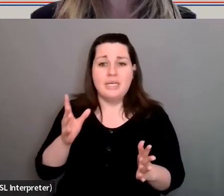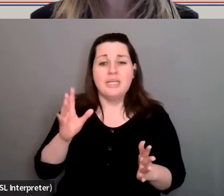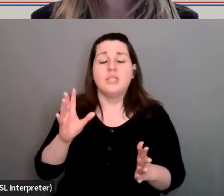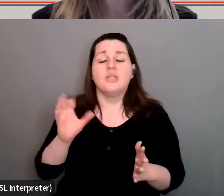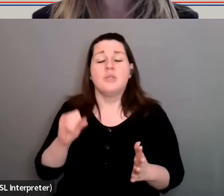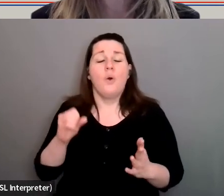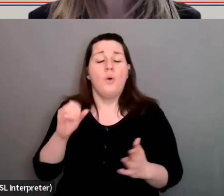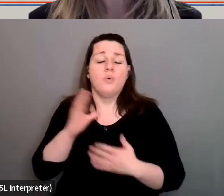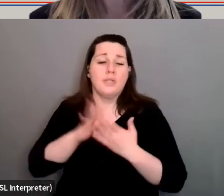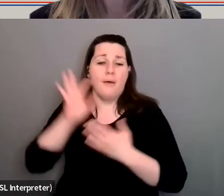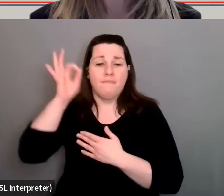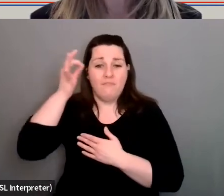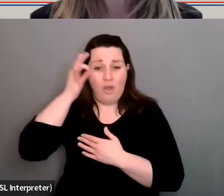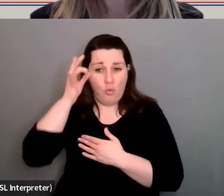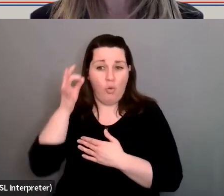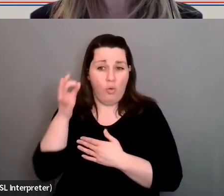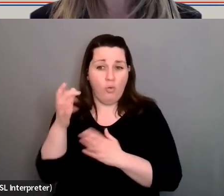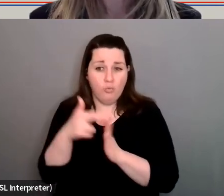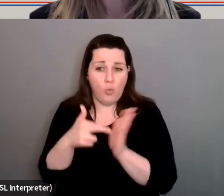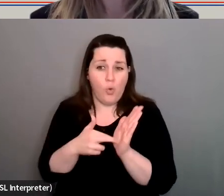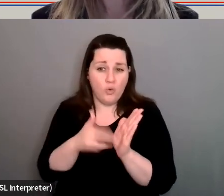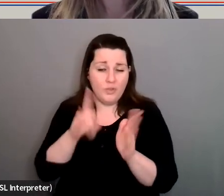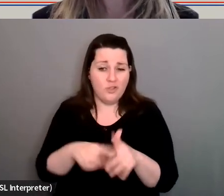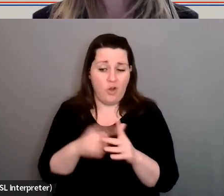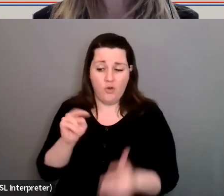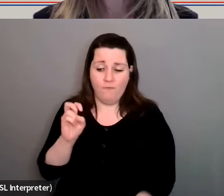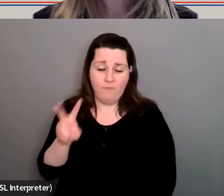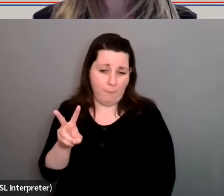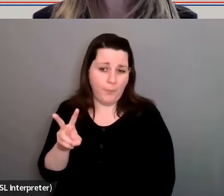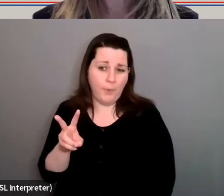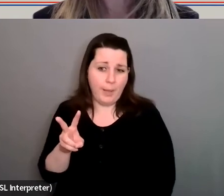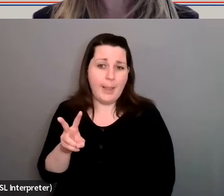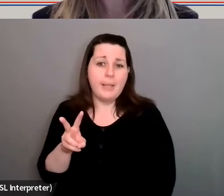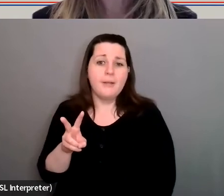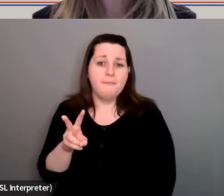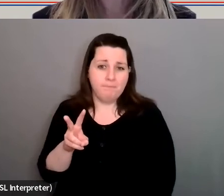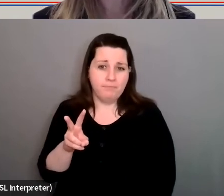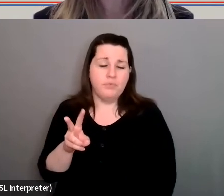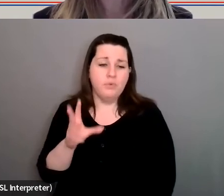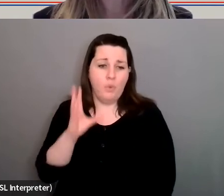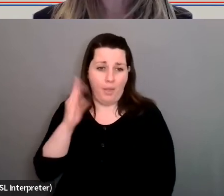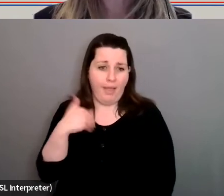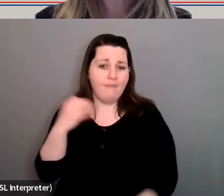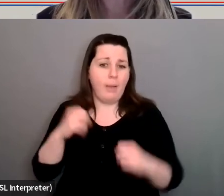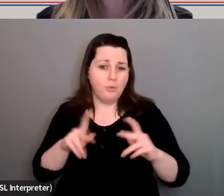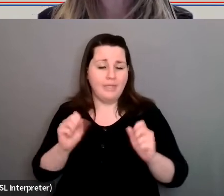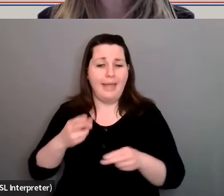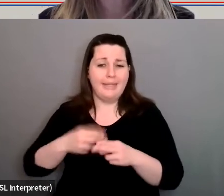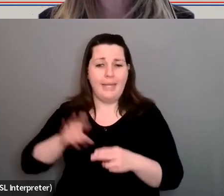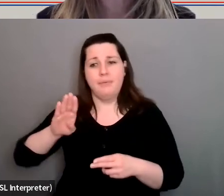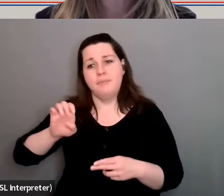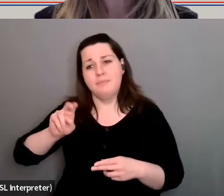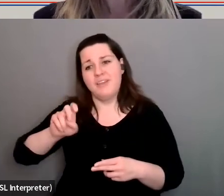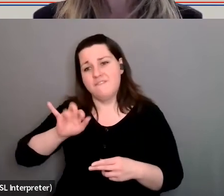going into effect in November. There is going to be the opportunity to name a beneficiary, but it's a